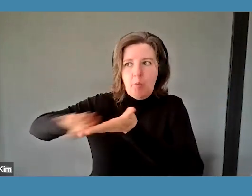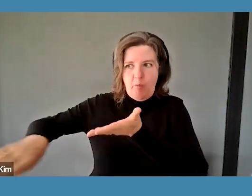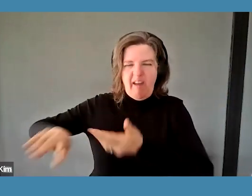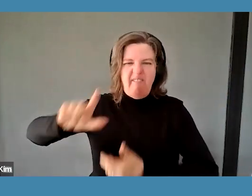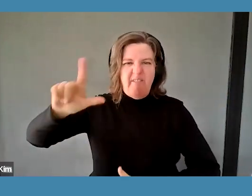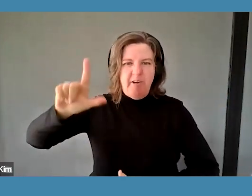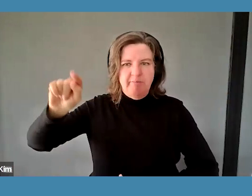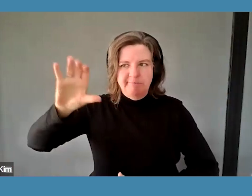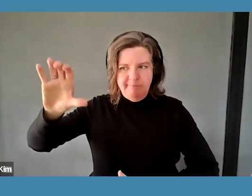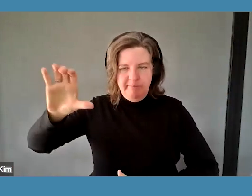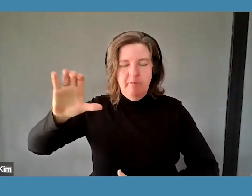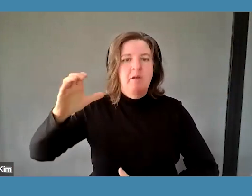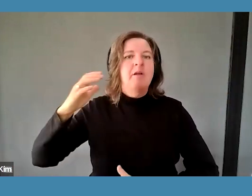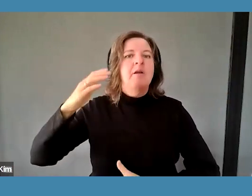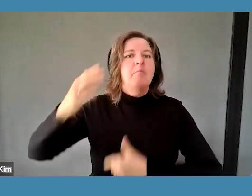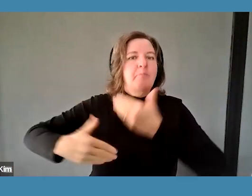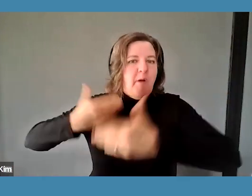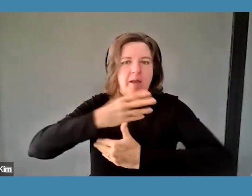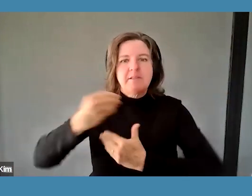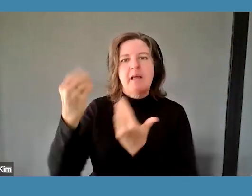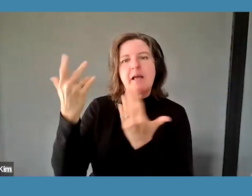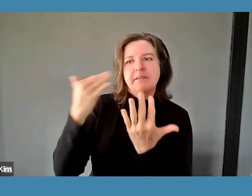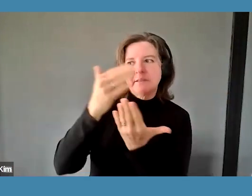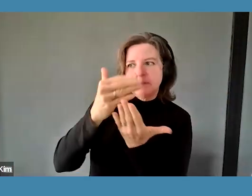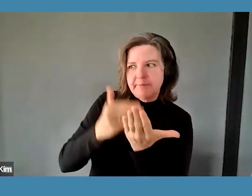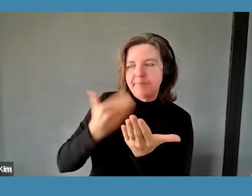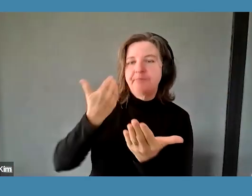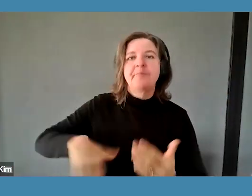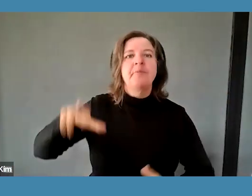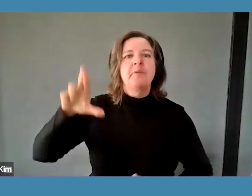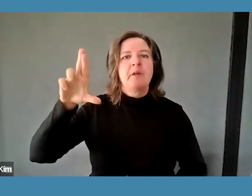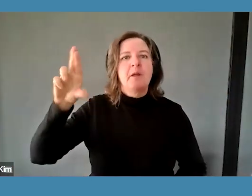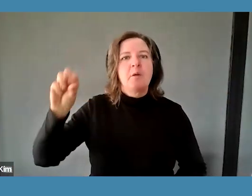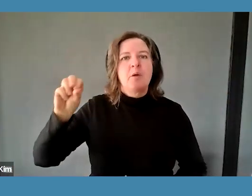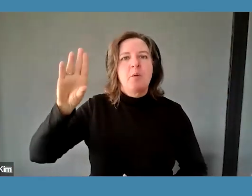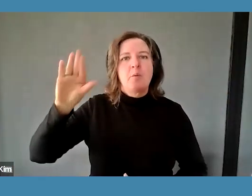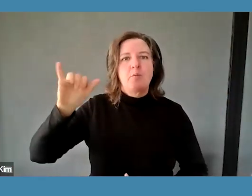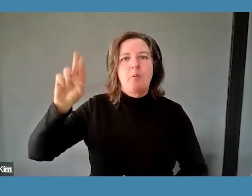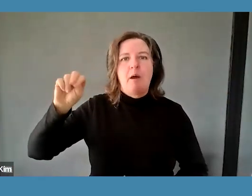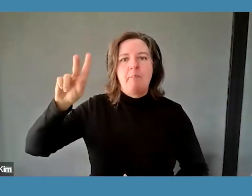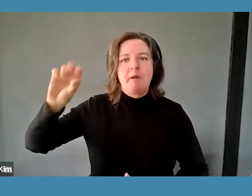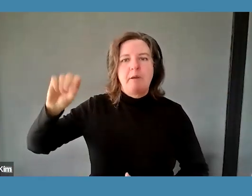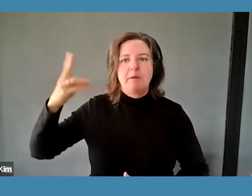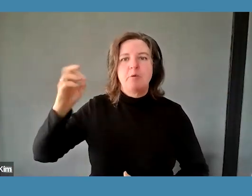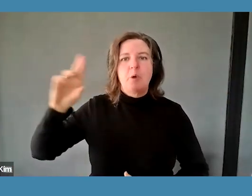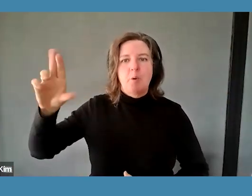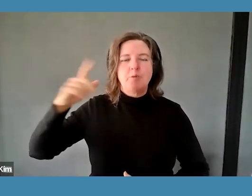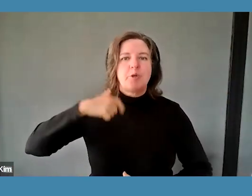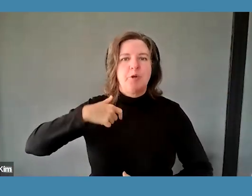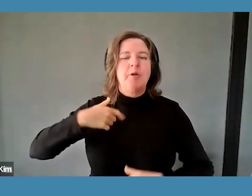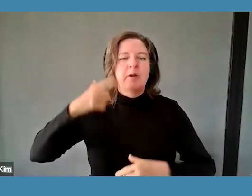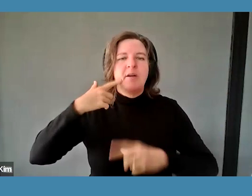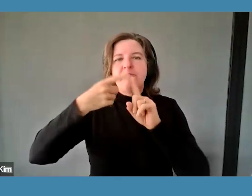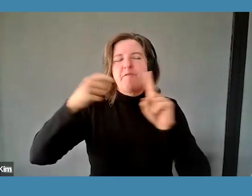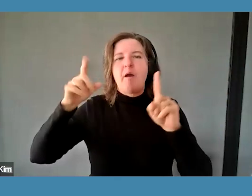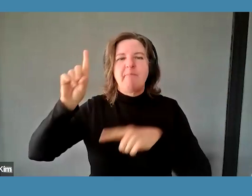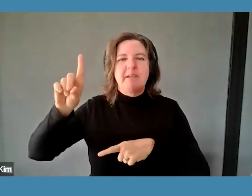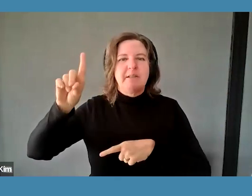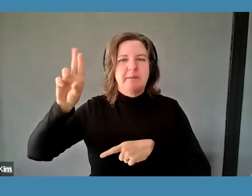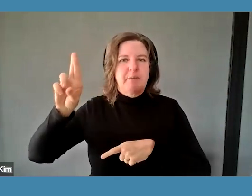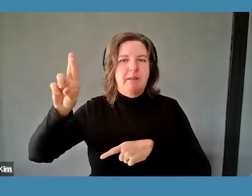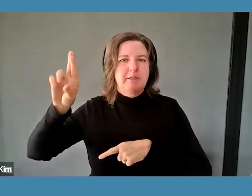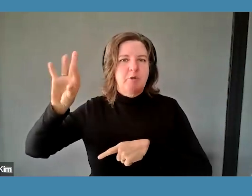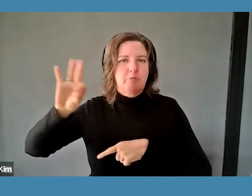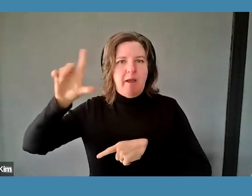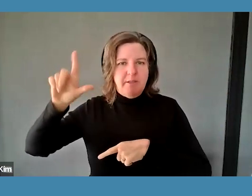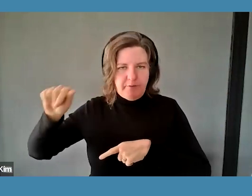Robin Coker. I'm the Director of Communications at Disability Rights Florida. I'm a white woman with blonde hair, wearing glasses and